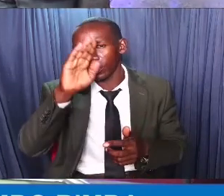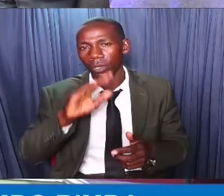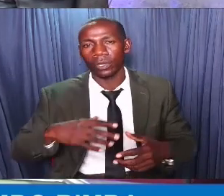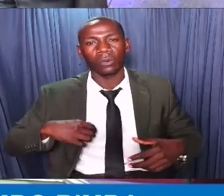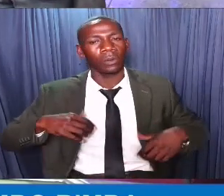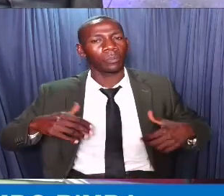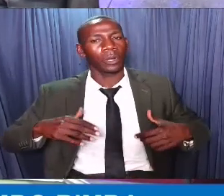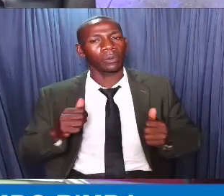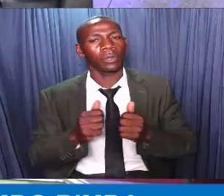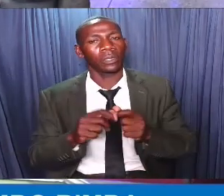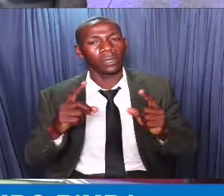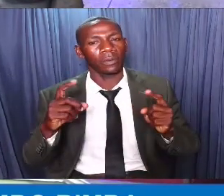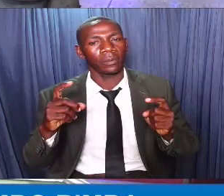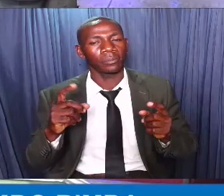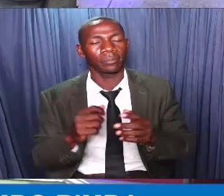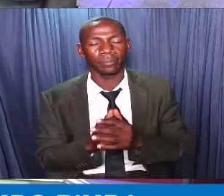Usijivunie dhambi. Don't be proud of sin.